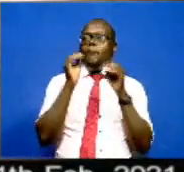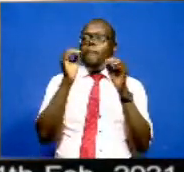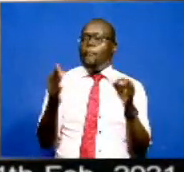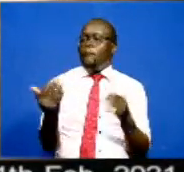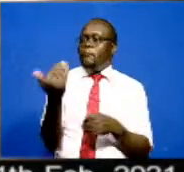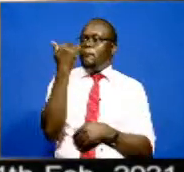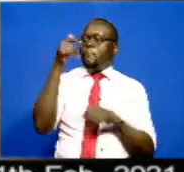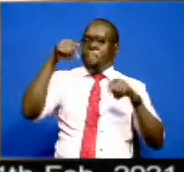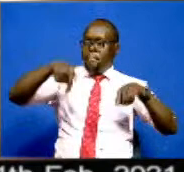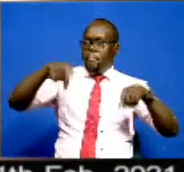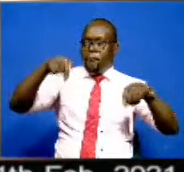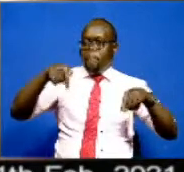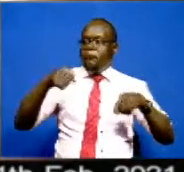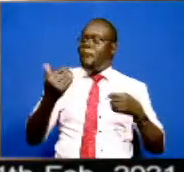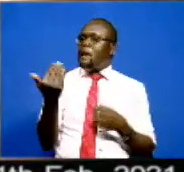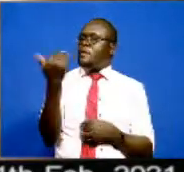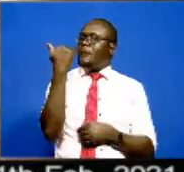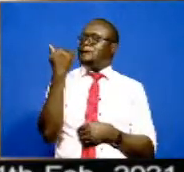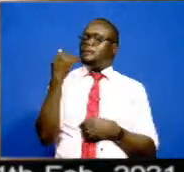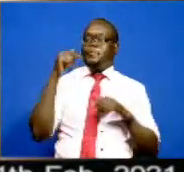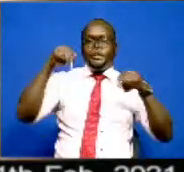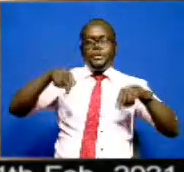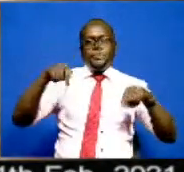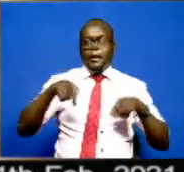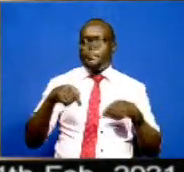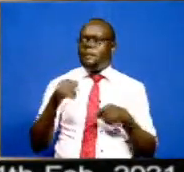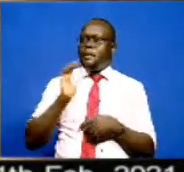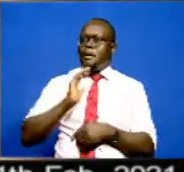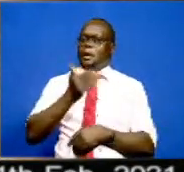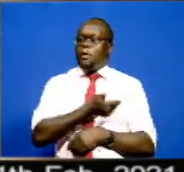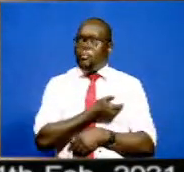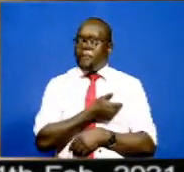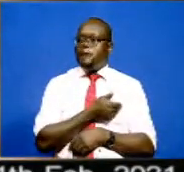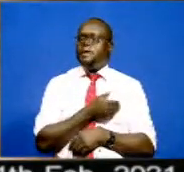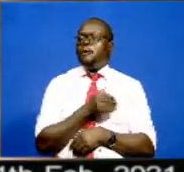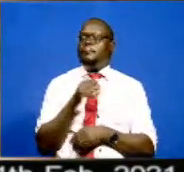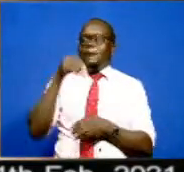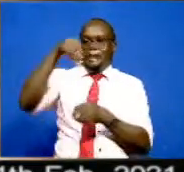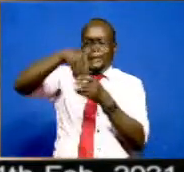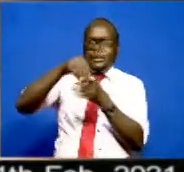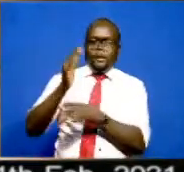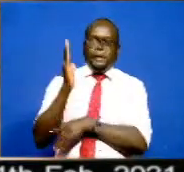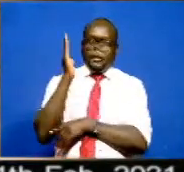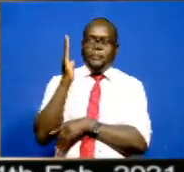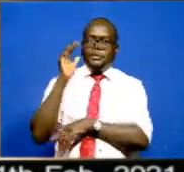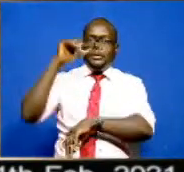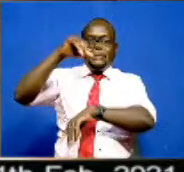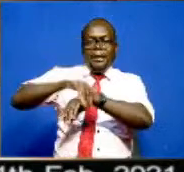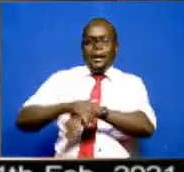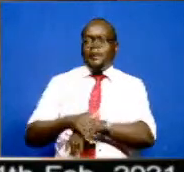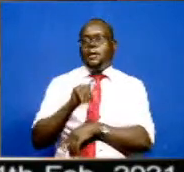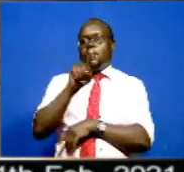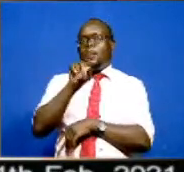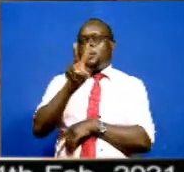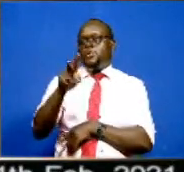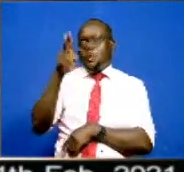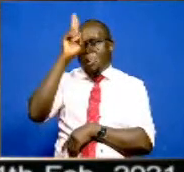me today, Mr. Speaker, the Committee of Kaluma Internal Security may get 1 or 2 police